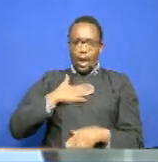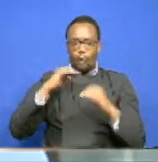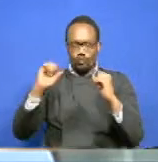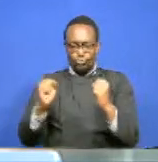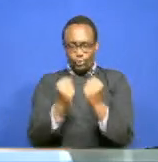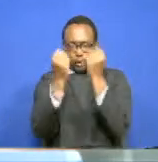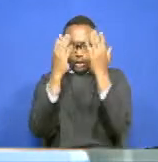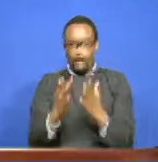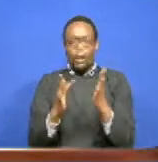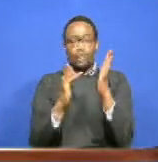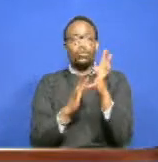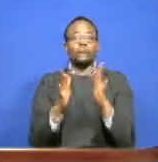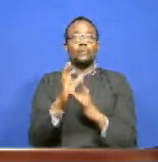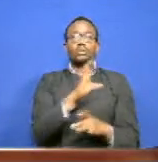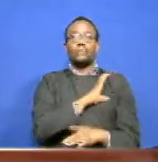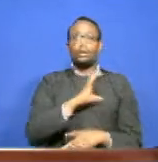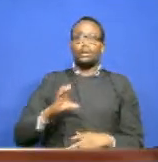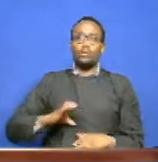Christ.